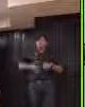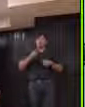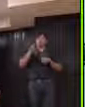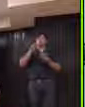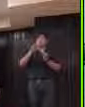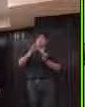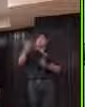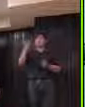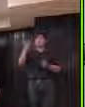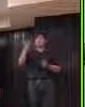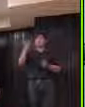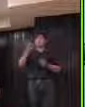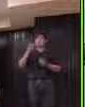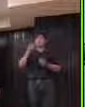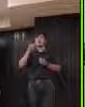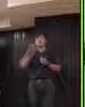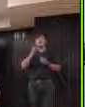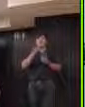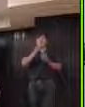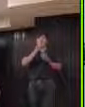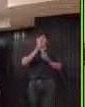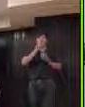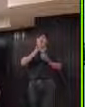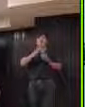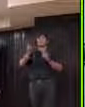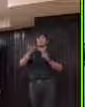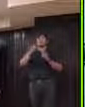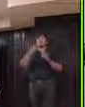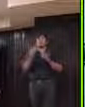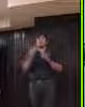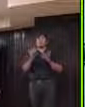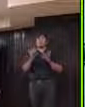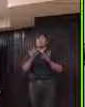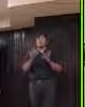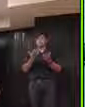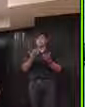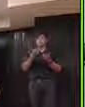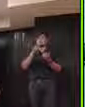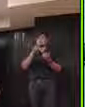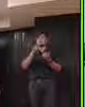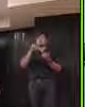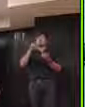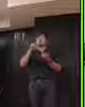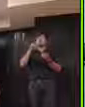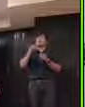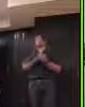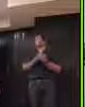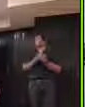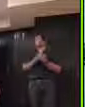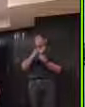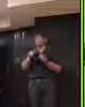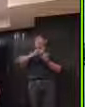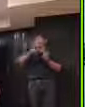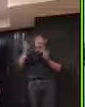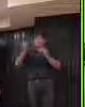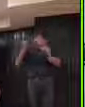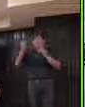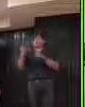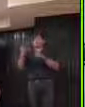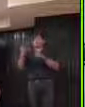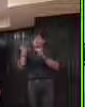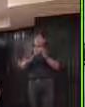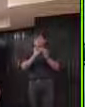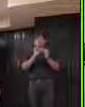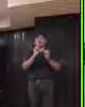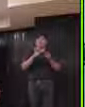soul. This was what Sheikh Abdullah says. Oh, and this is a need for sure. The other quote is not a need for sure, but